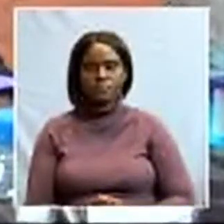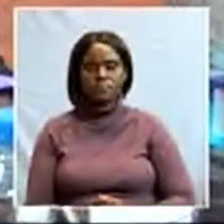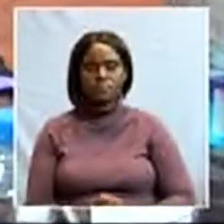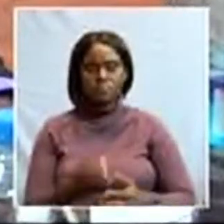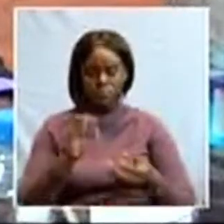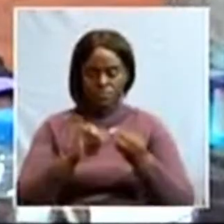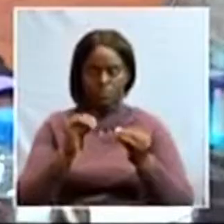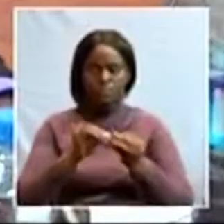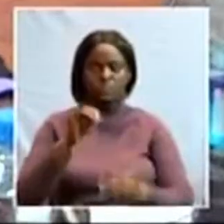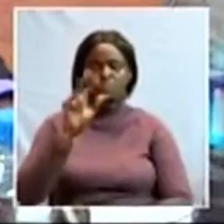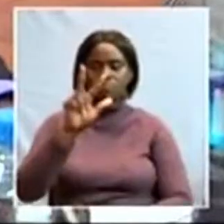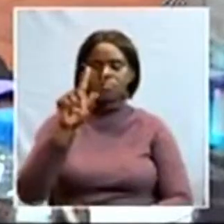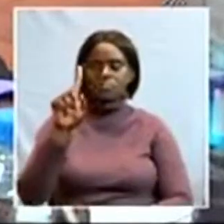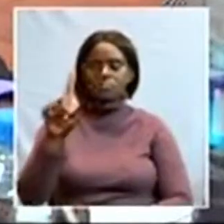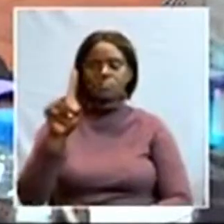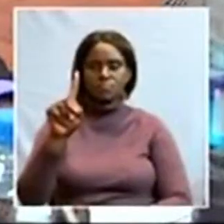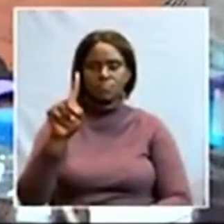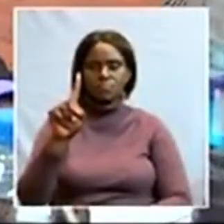Appendix 31.